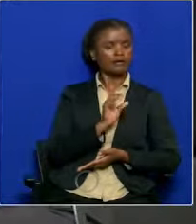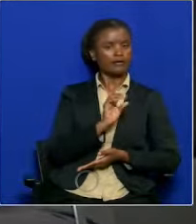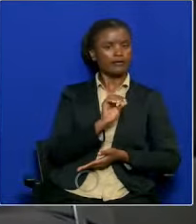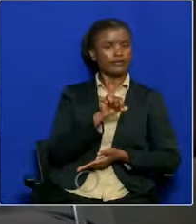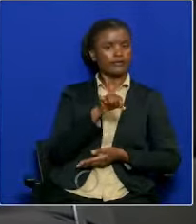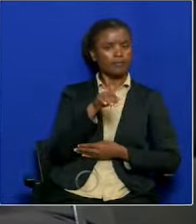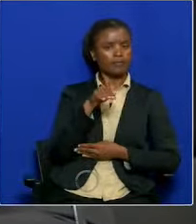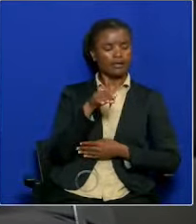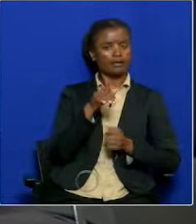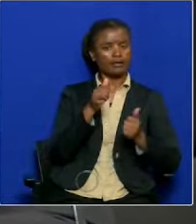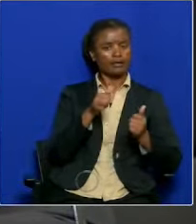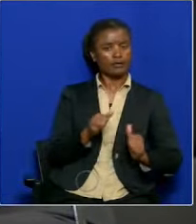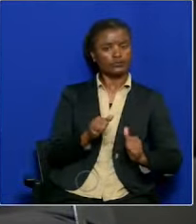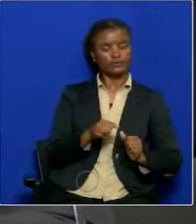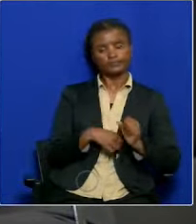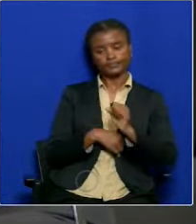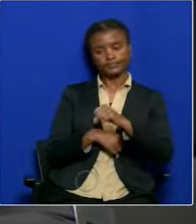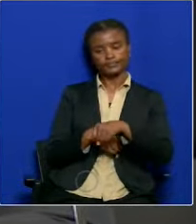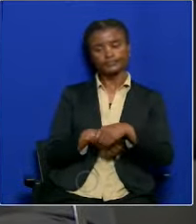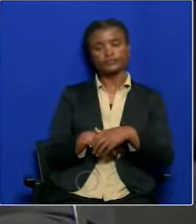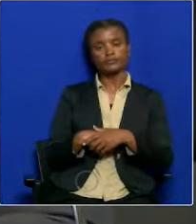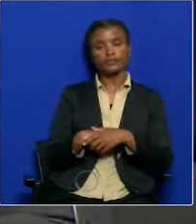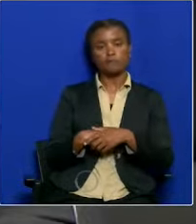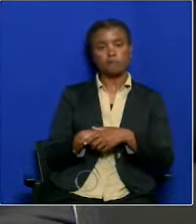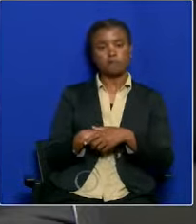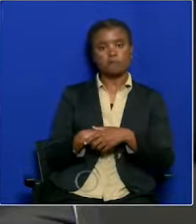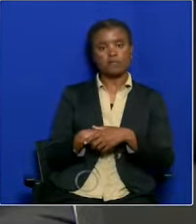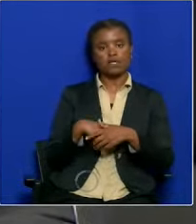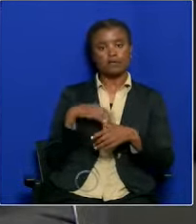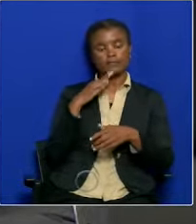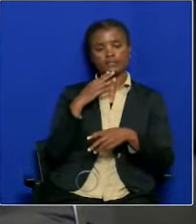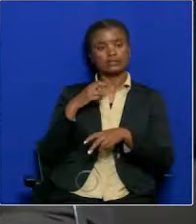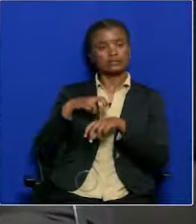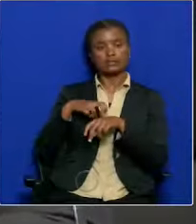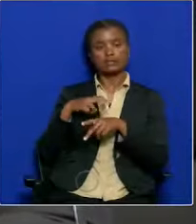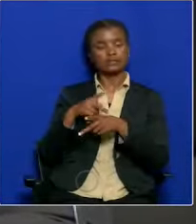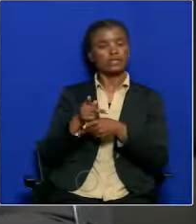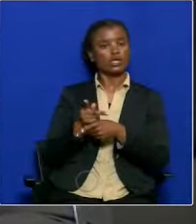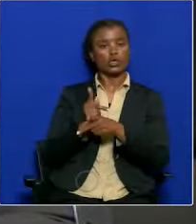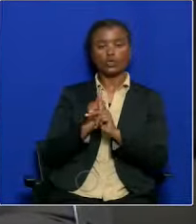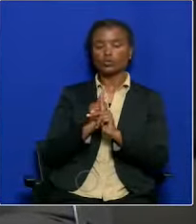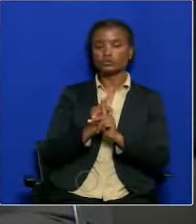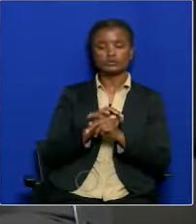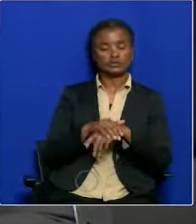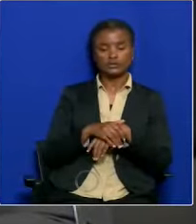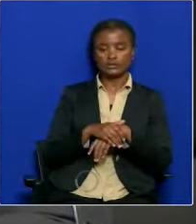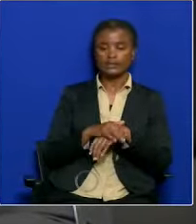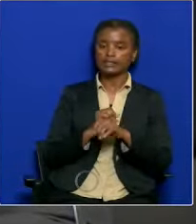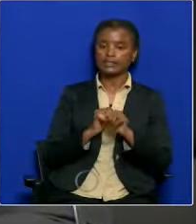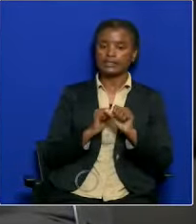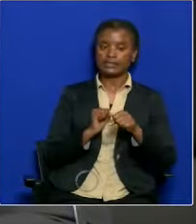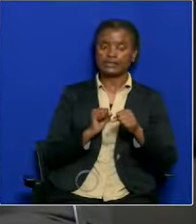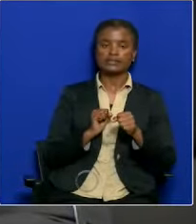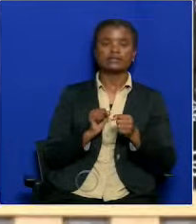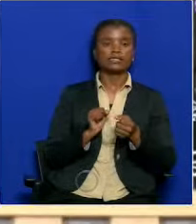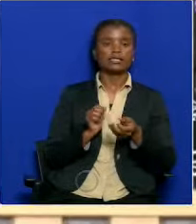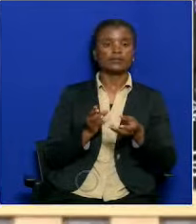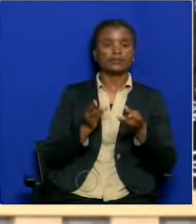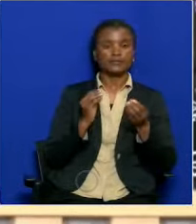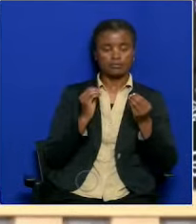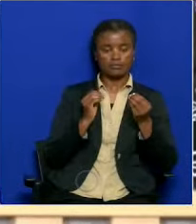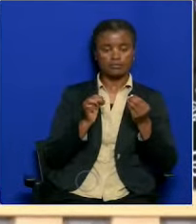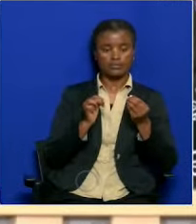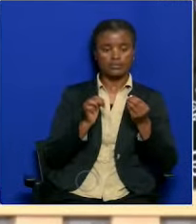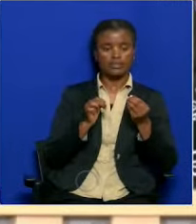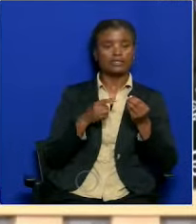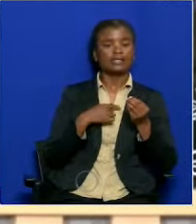Yes. So you didn't require the loan. No, I did acquire the loan because I wanted to, Not acquire,